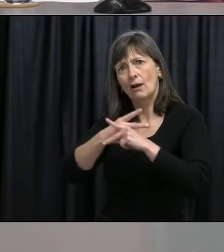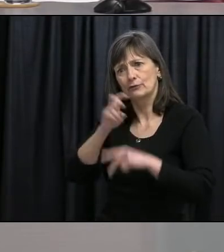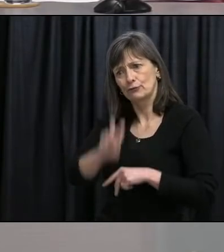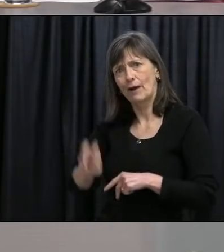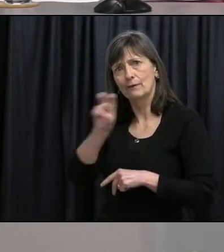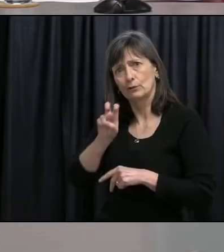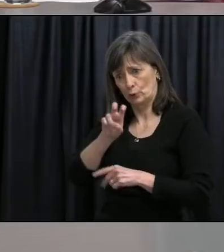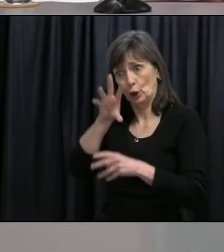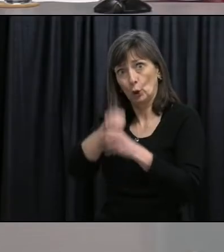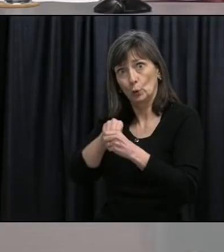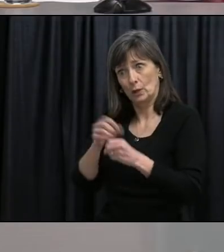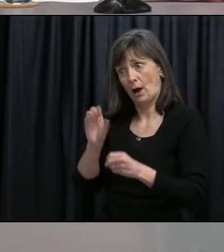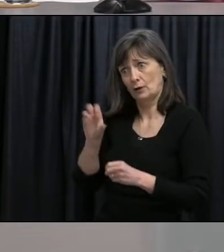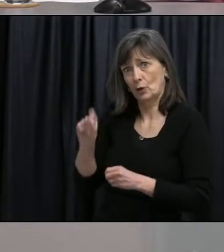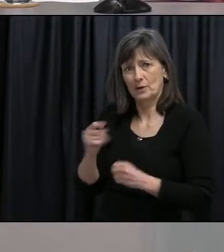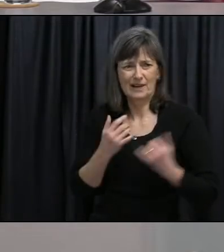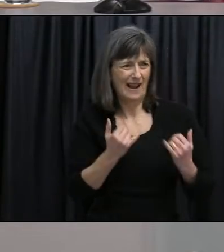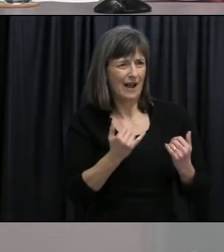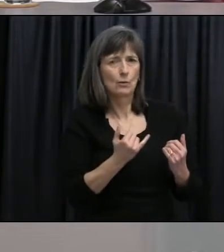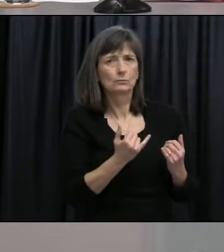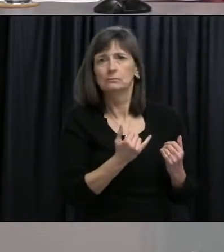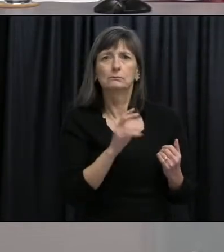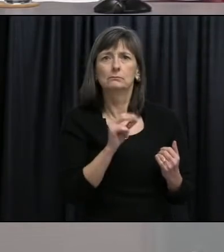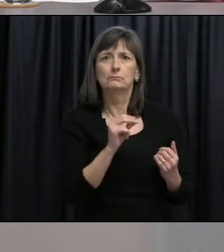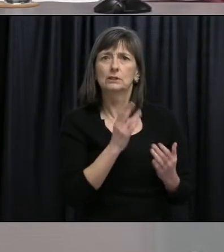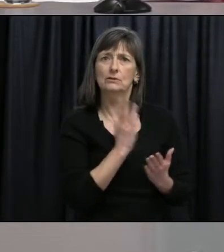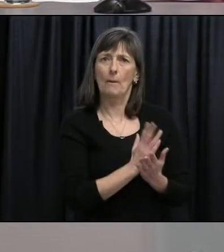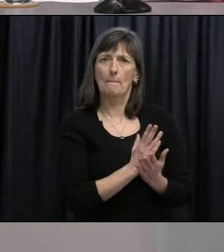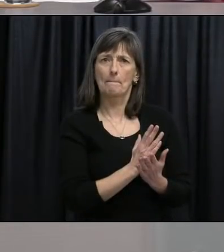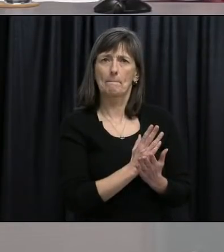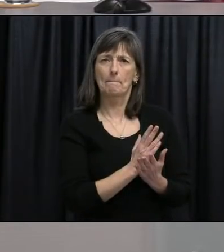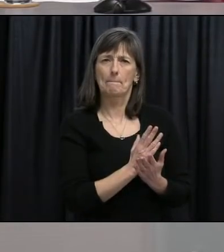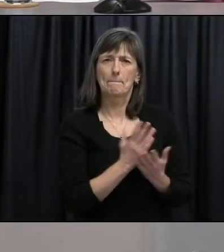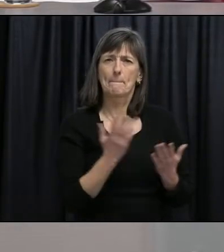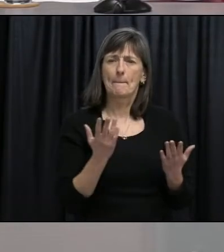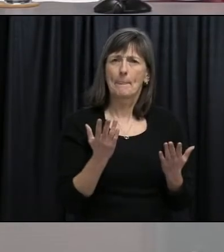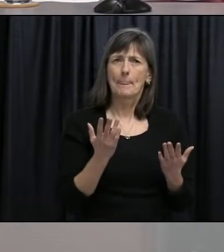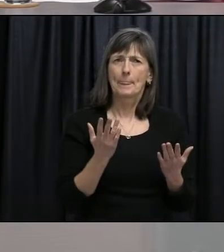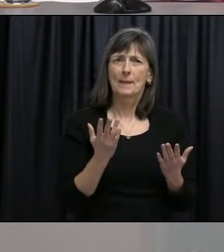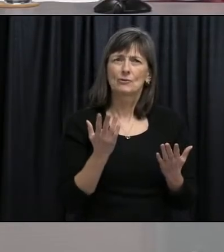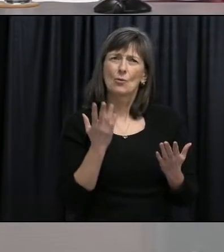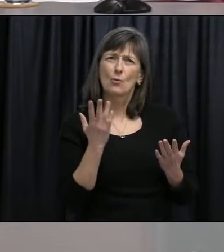travel and see whether this is really the type of